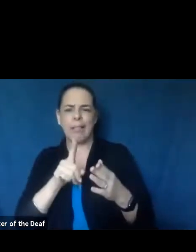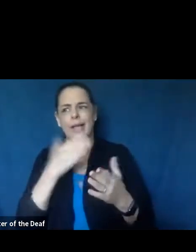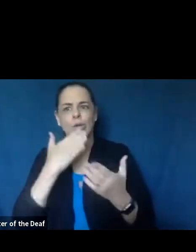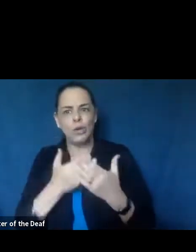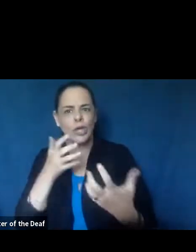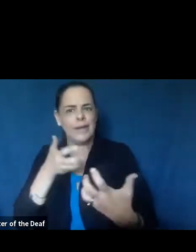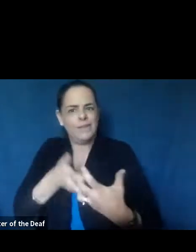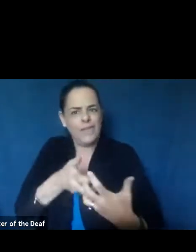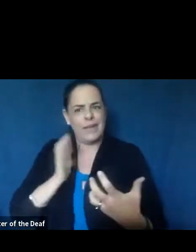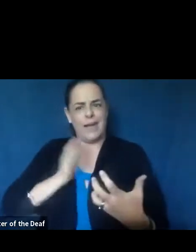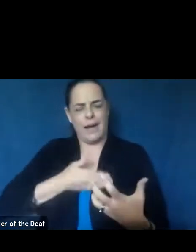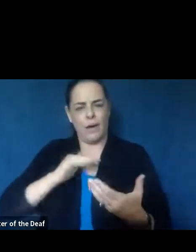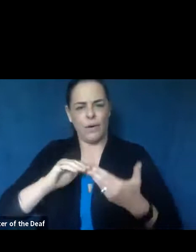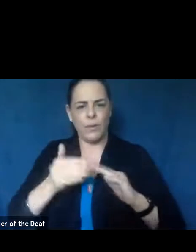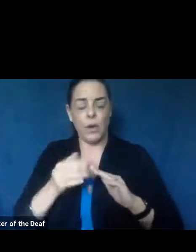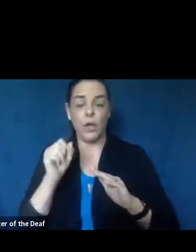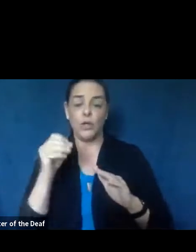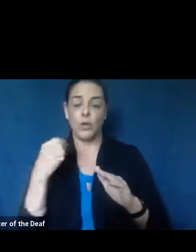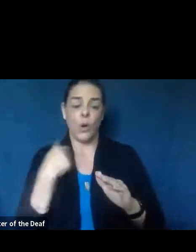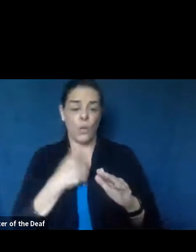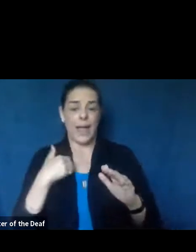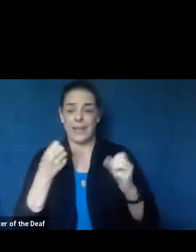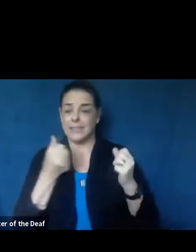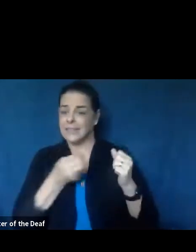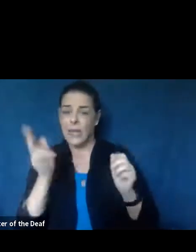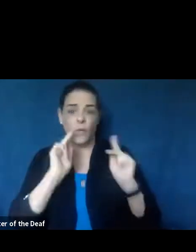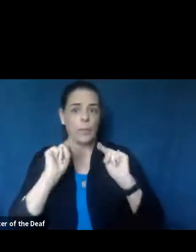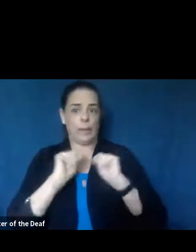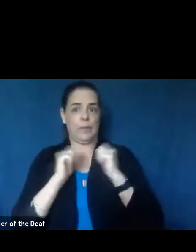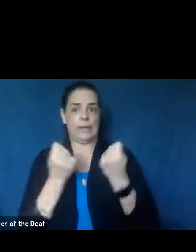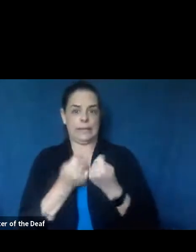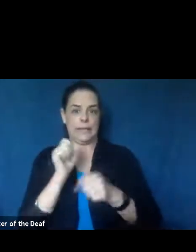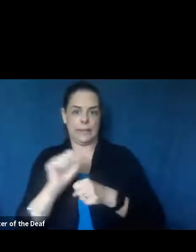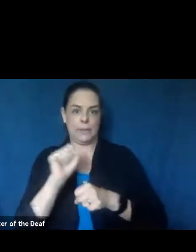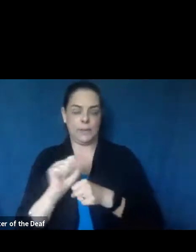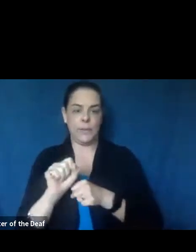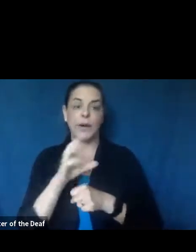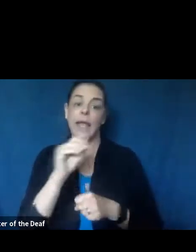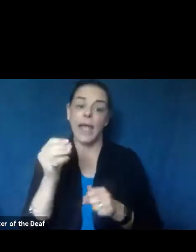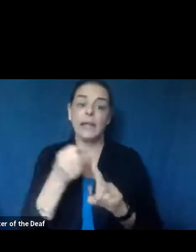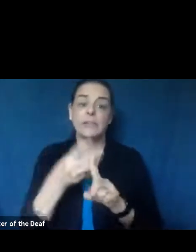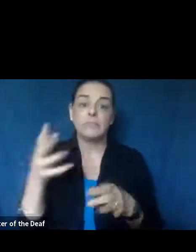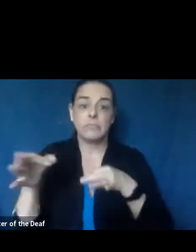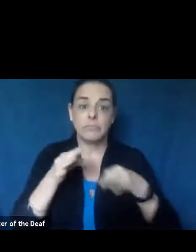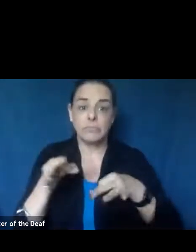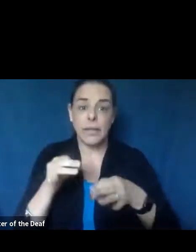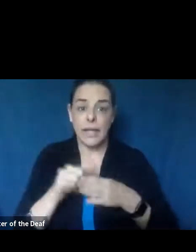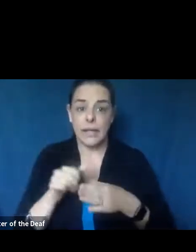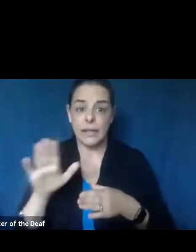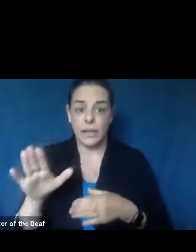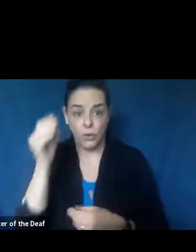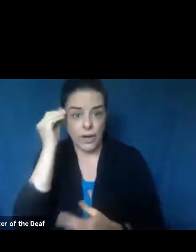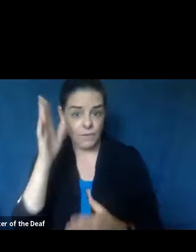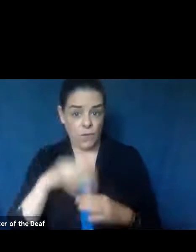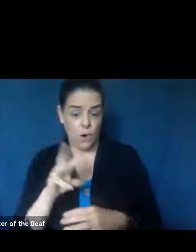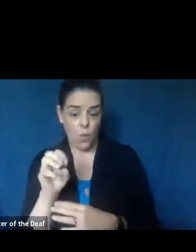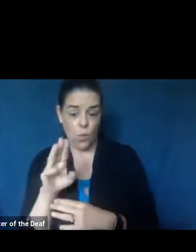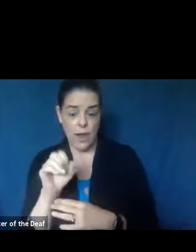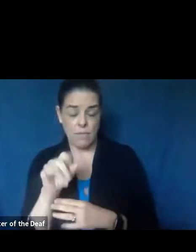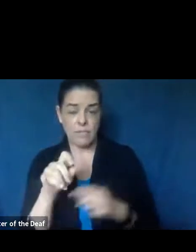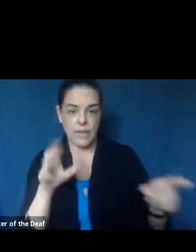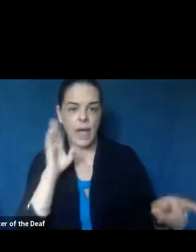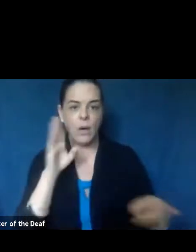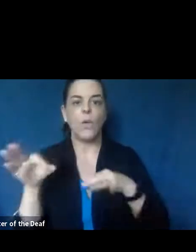our community. So there was a whole team that was working on this. There's, again, explanations of the data that you look at on our website. I think they'll explain a